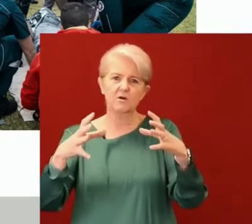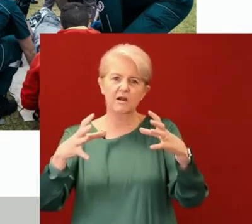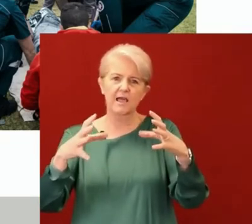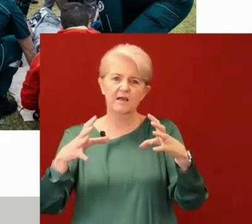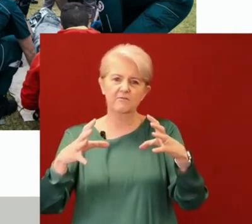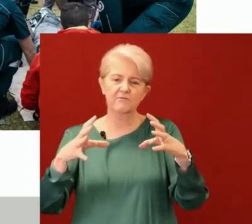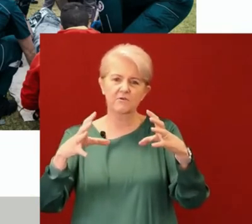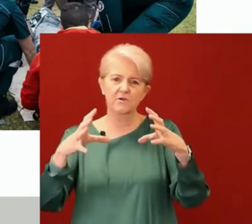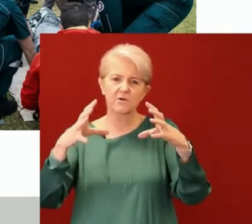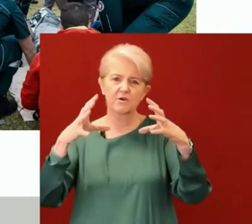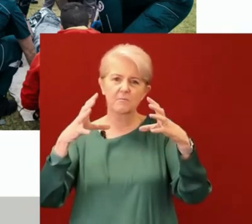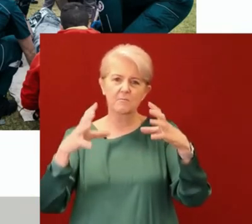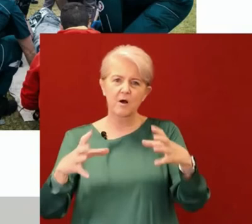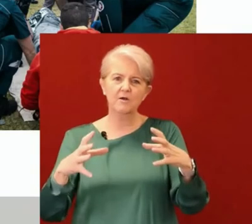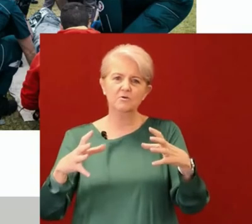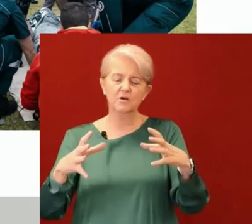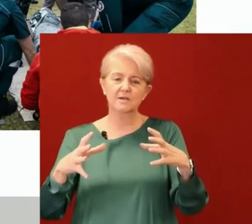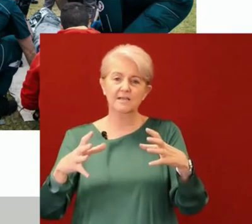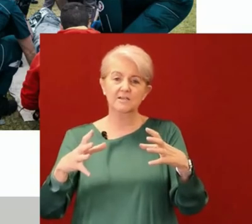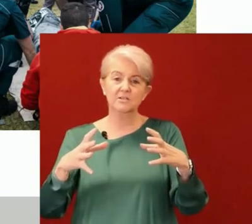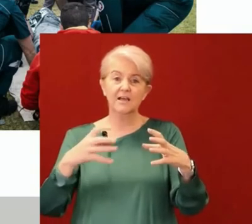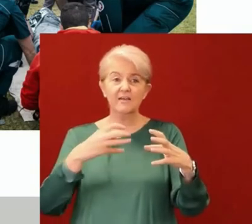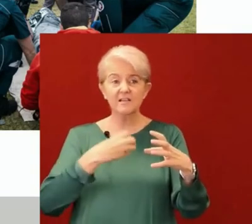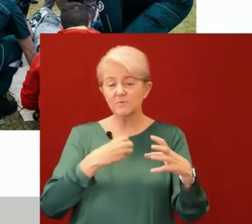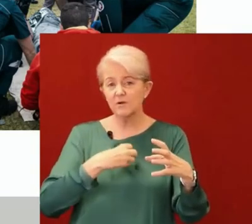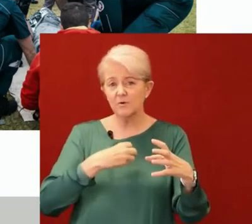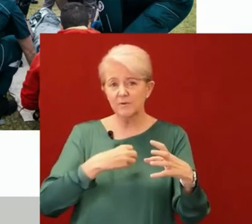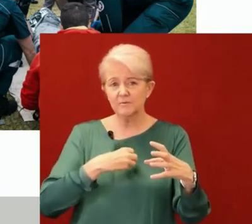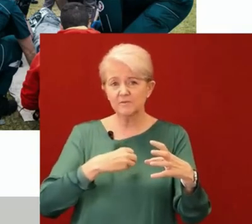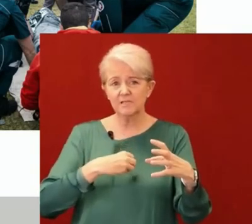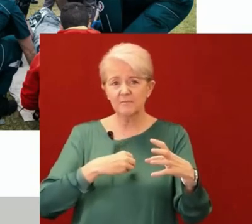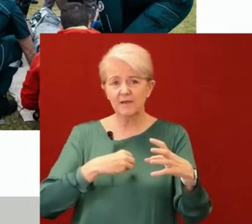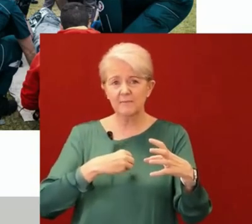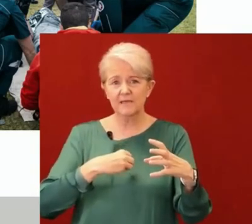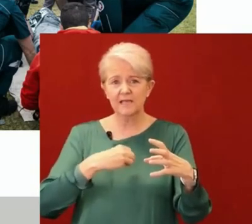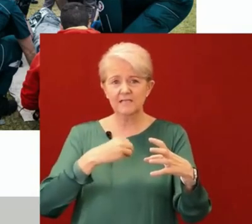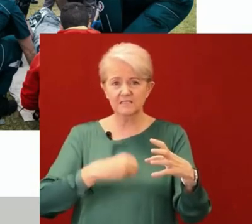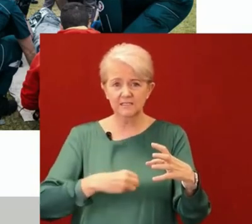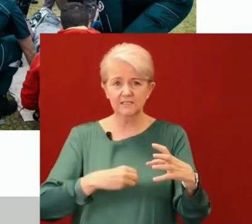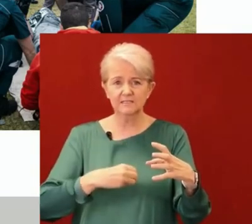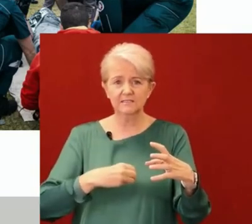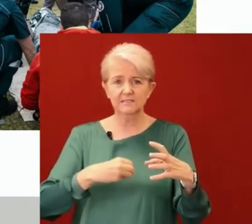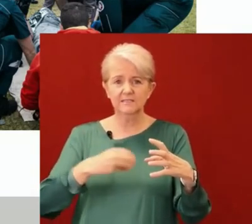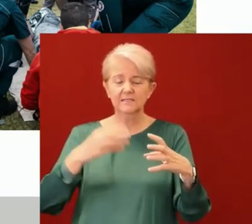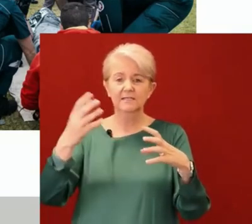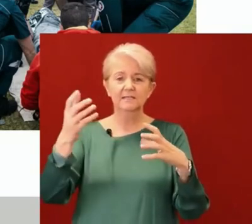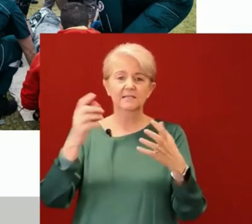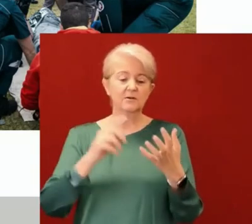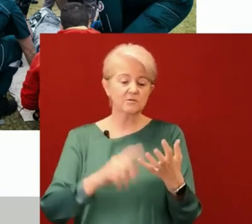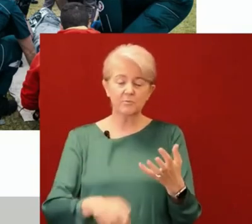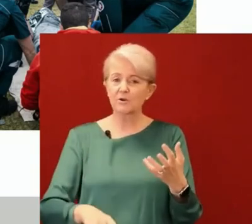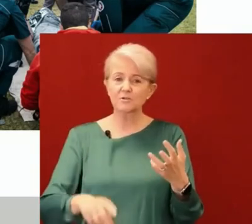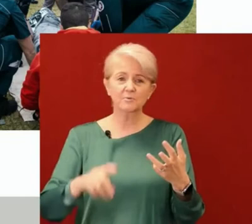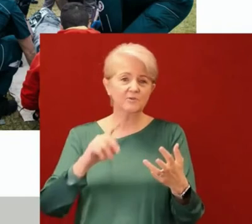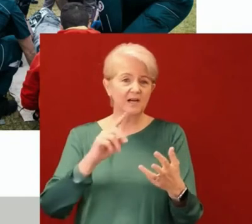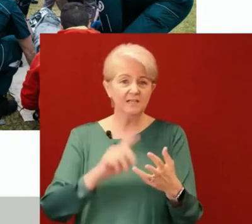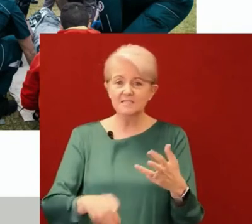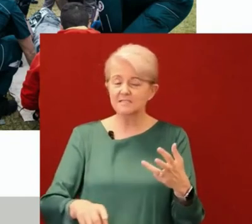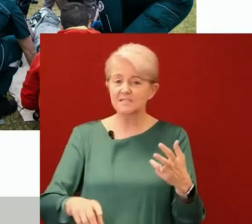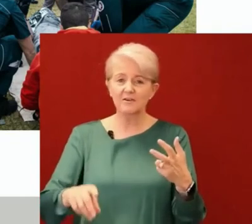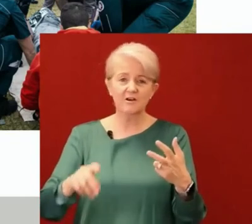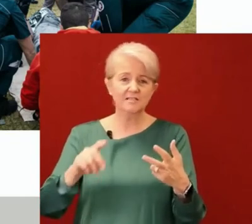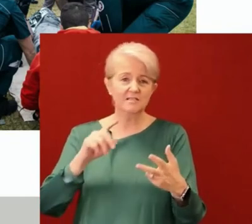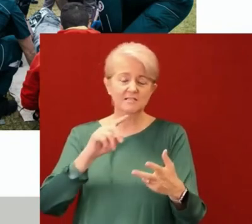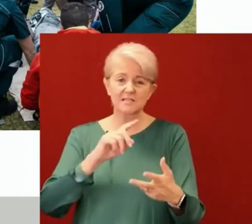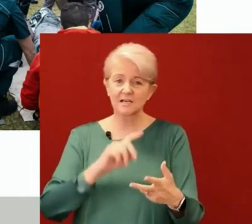I want out of my organisation. And that's what I want people to think about me as a leader. That I was approachable, that I